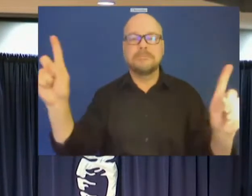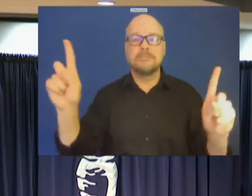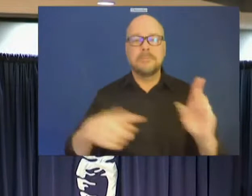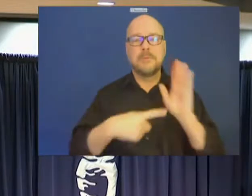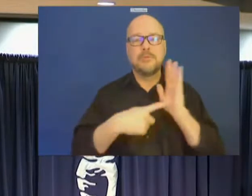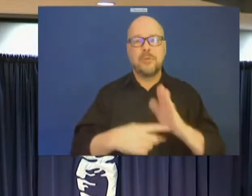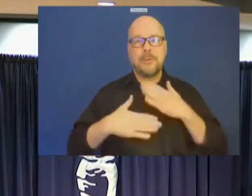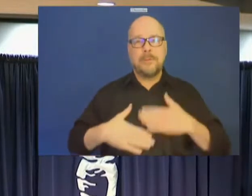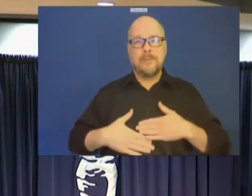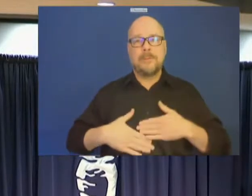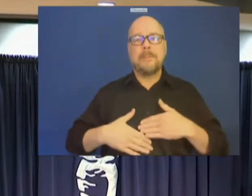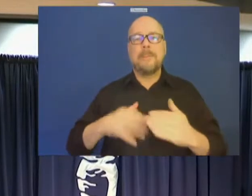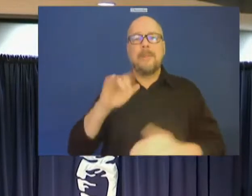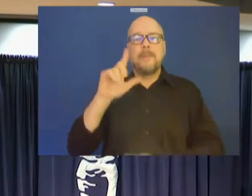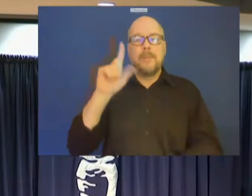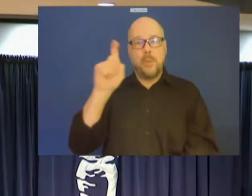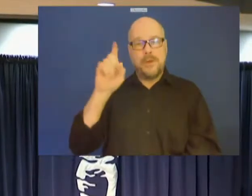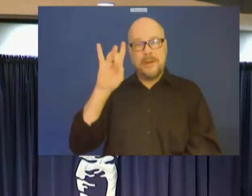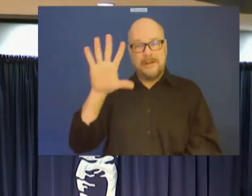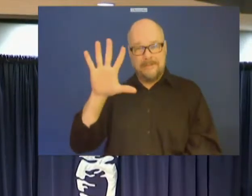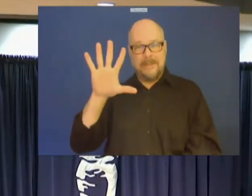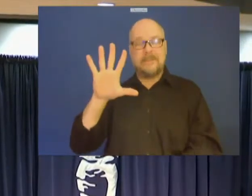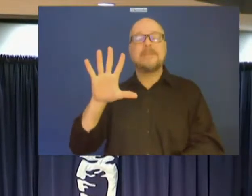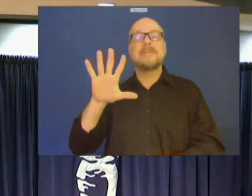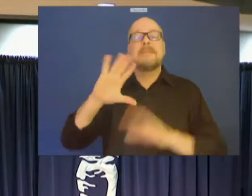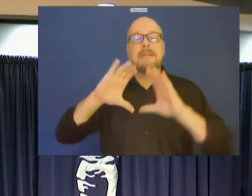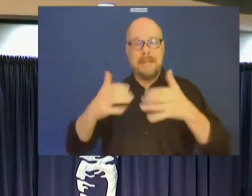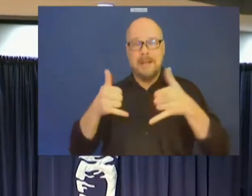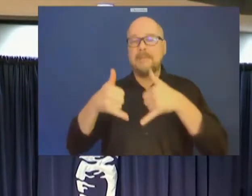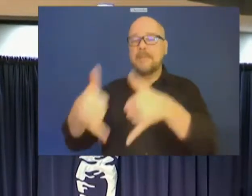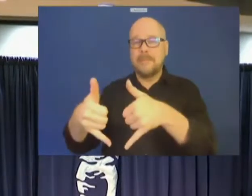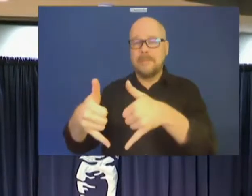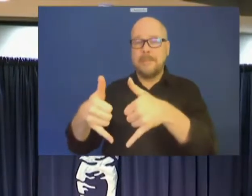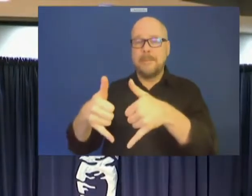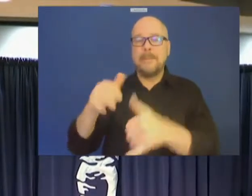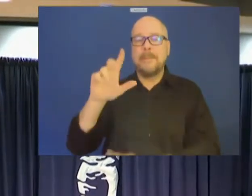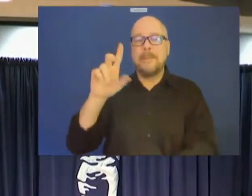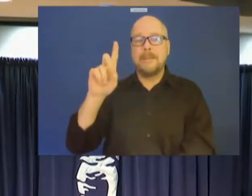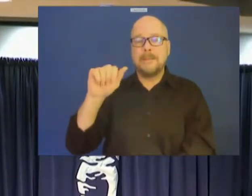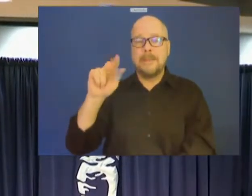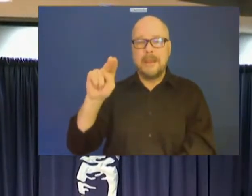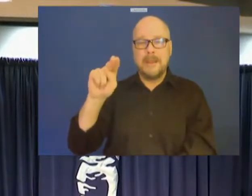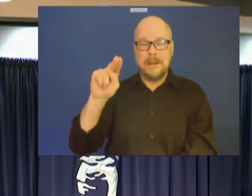Recruit Class Physical Fitness Award goes to recruit Ian Buff.